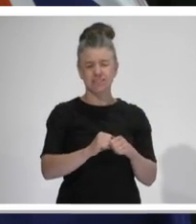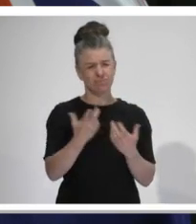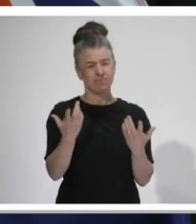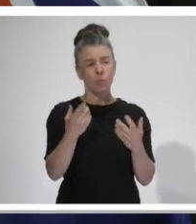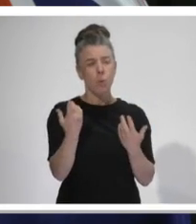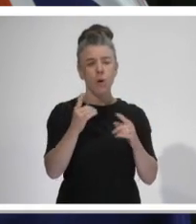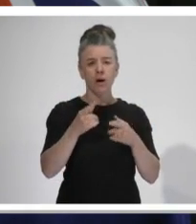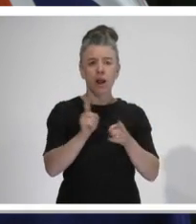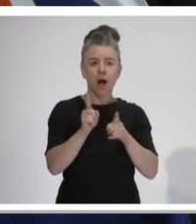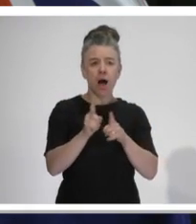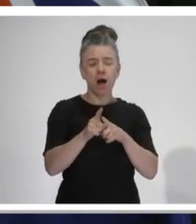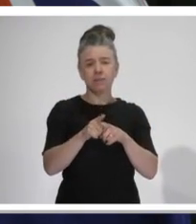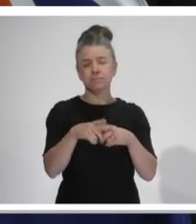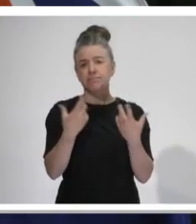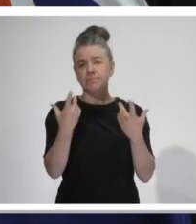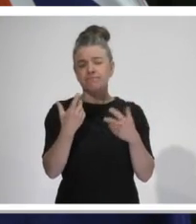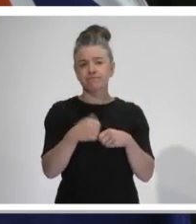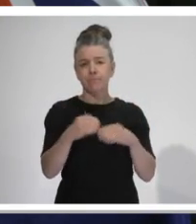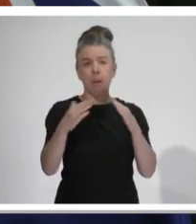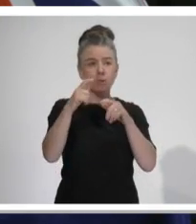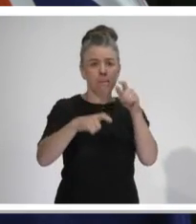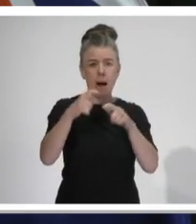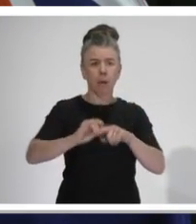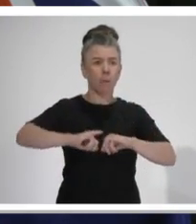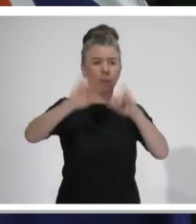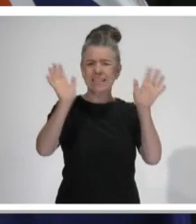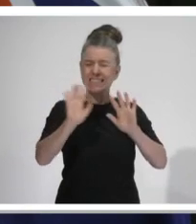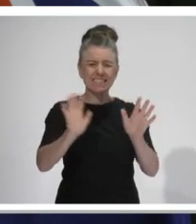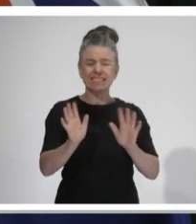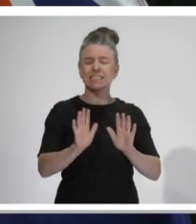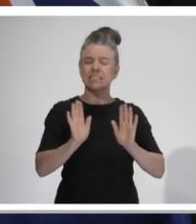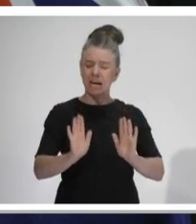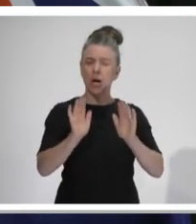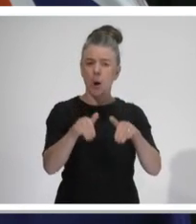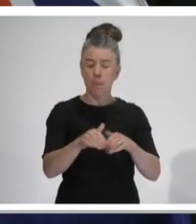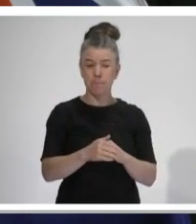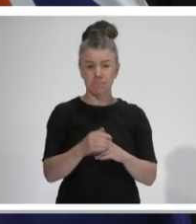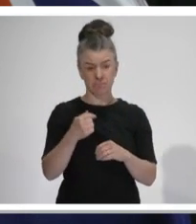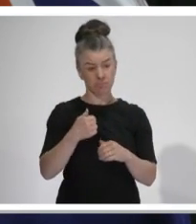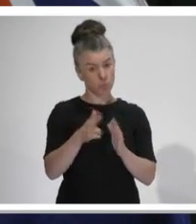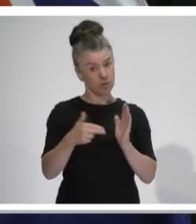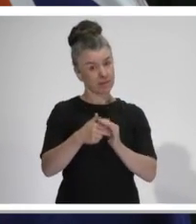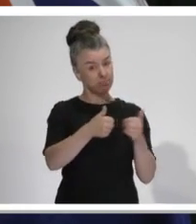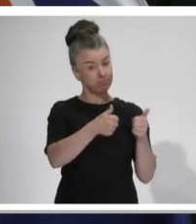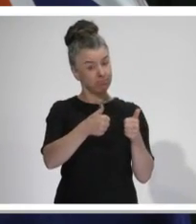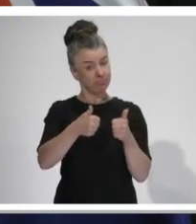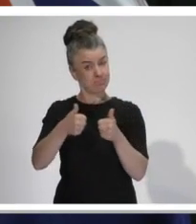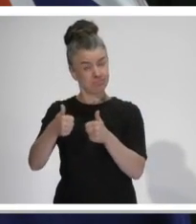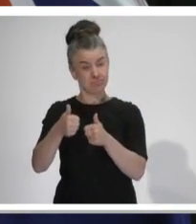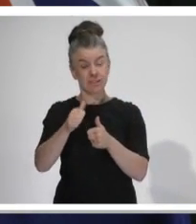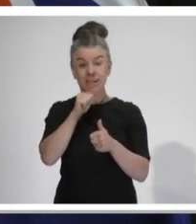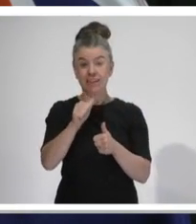rescue. Going hard and going early has put us in a good position. Things could have been very,